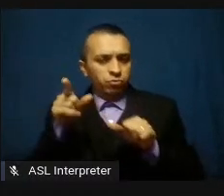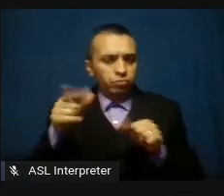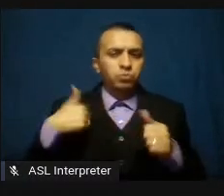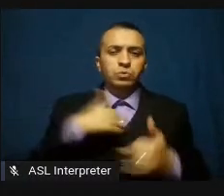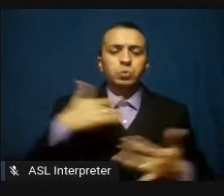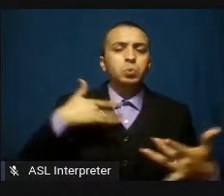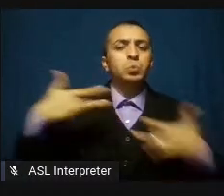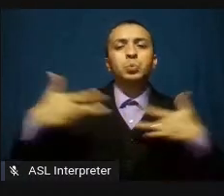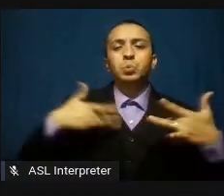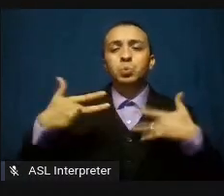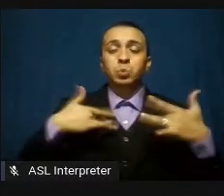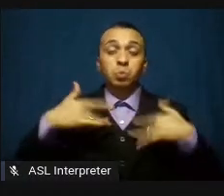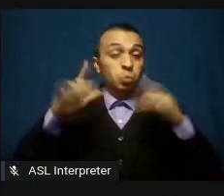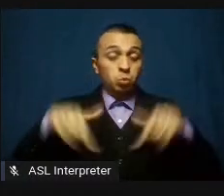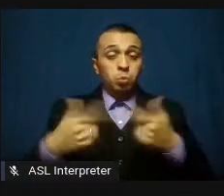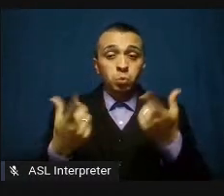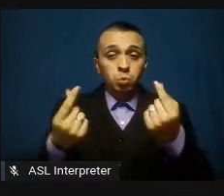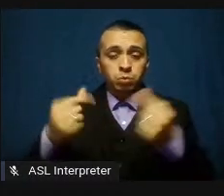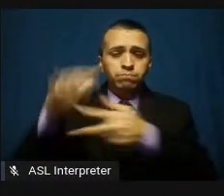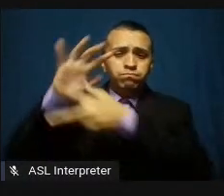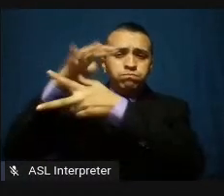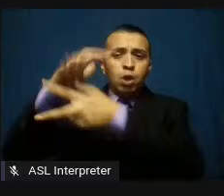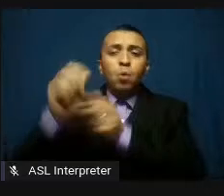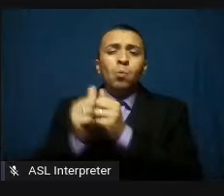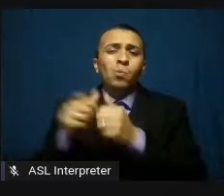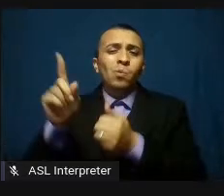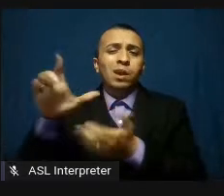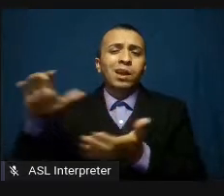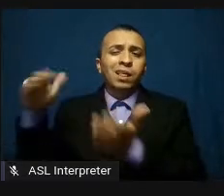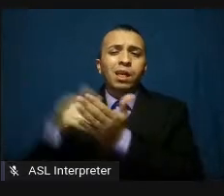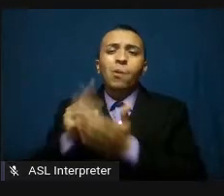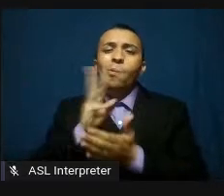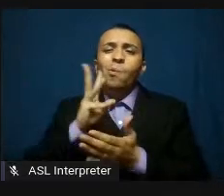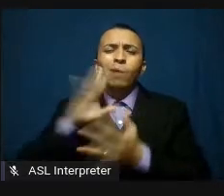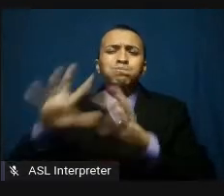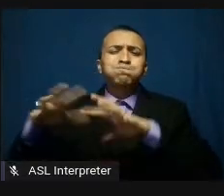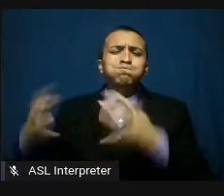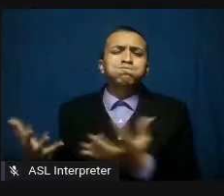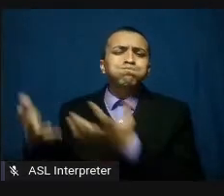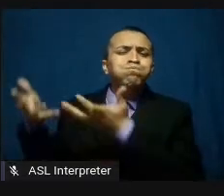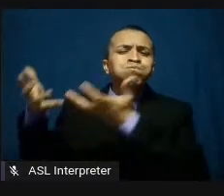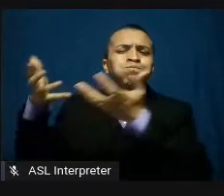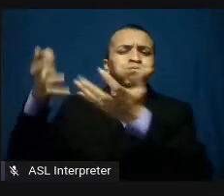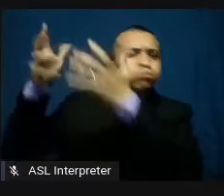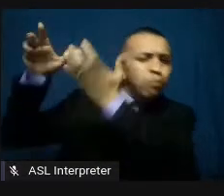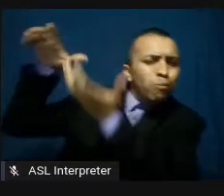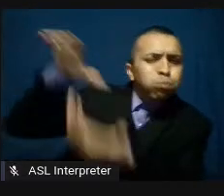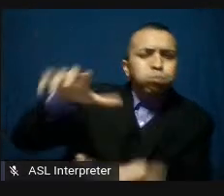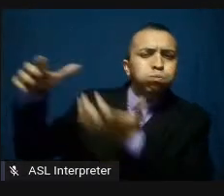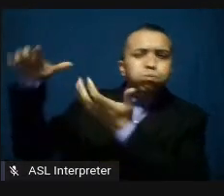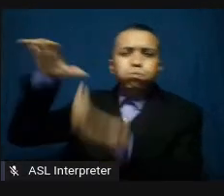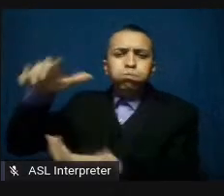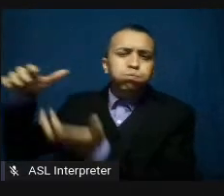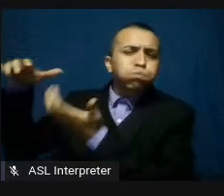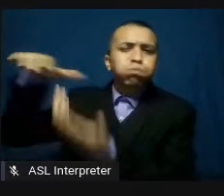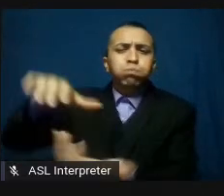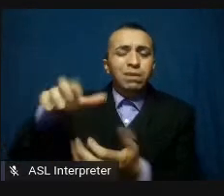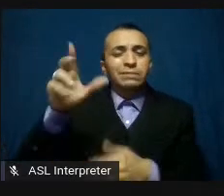120,000 gallons of water with a helicopter rotor wing and worked that ship all day long in that